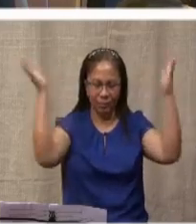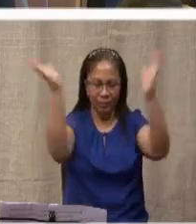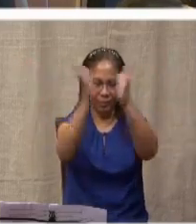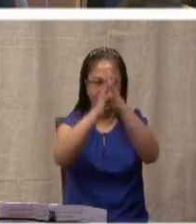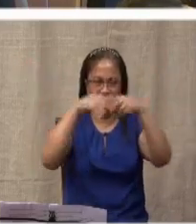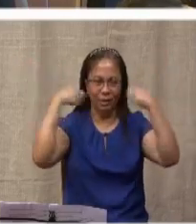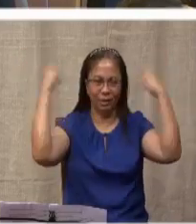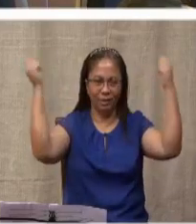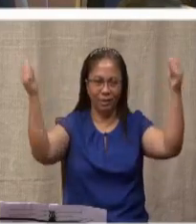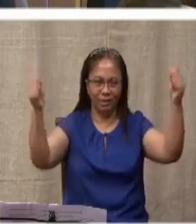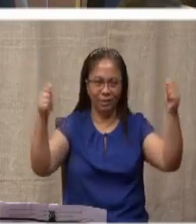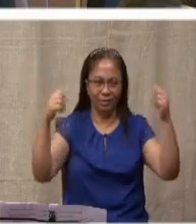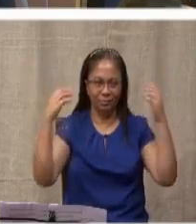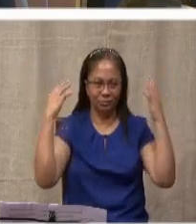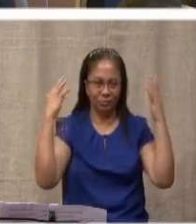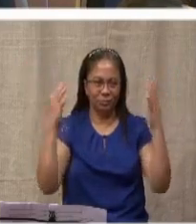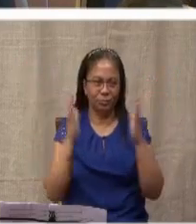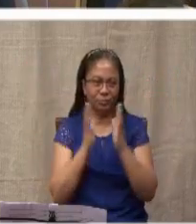hallelujah